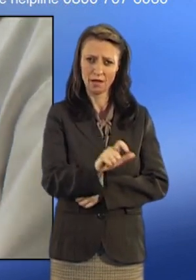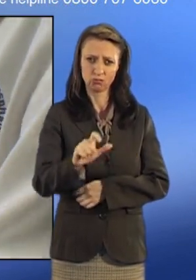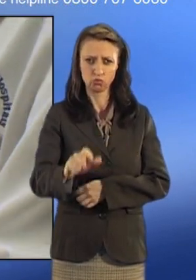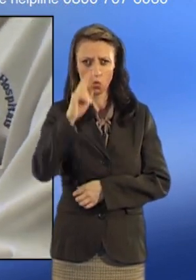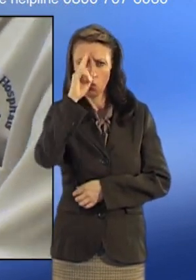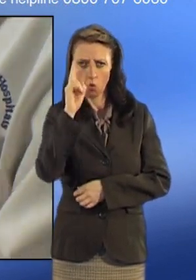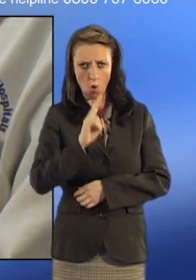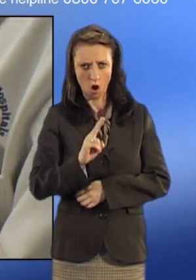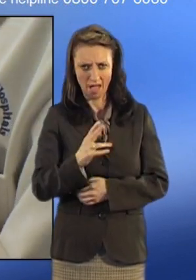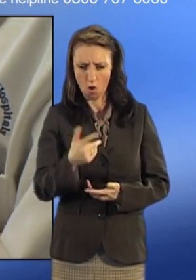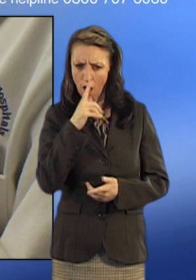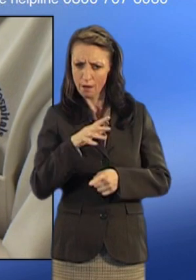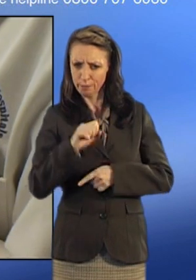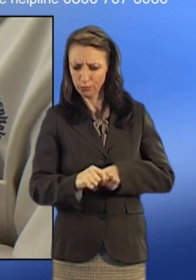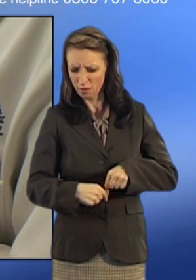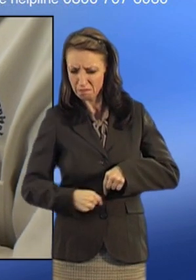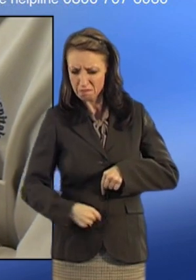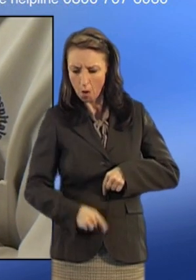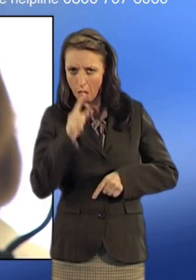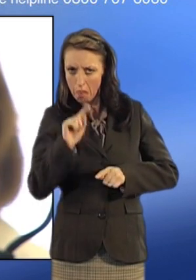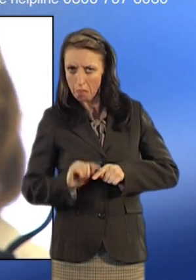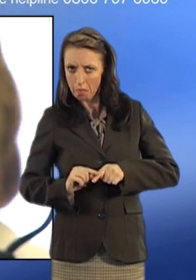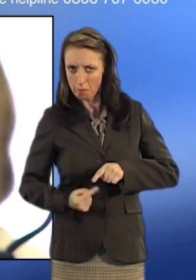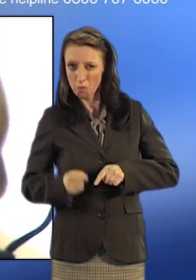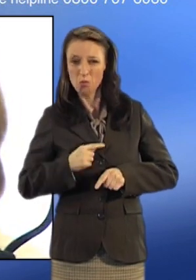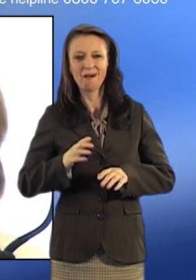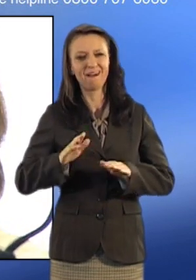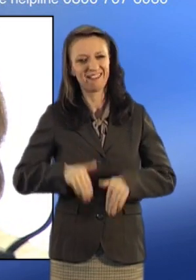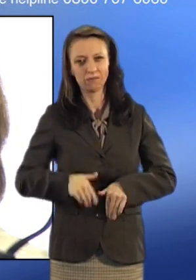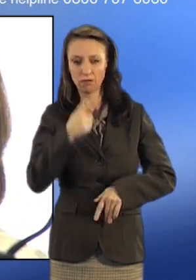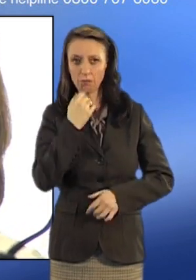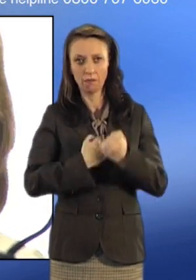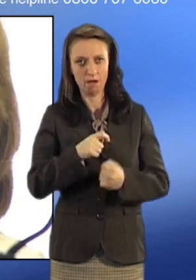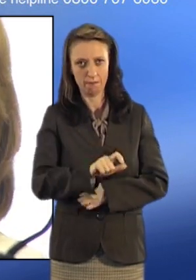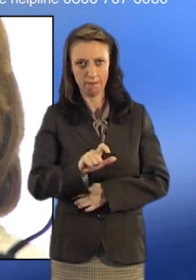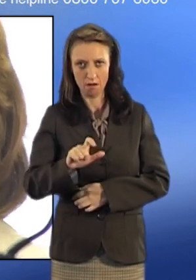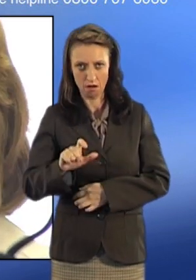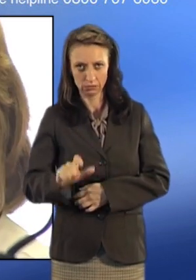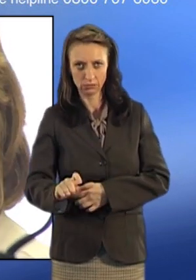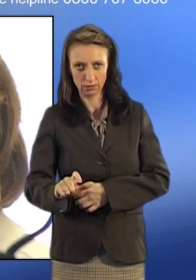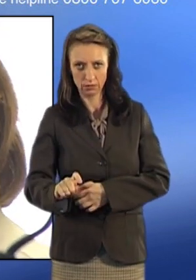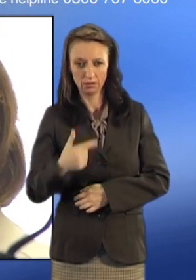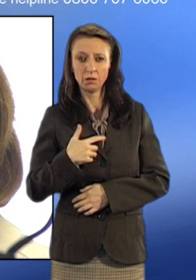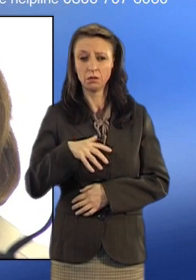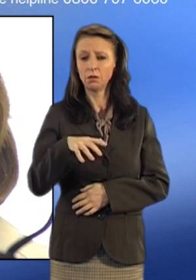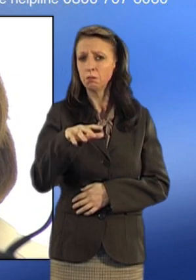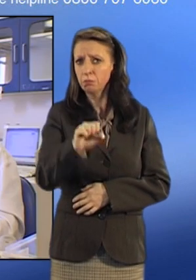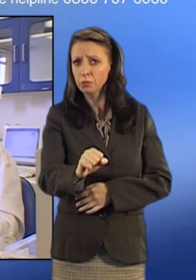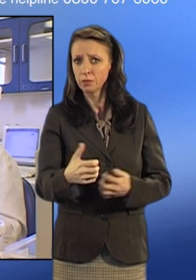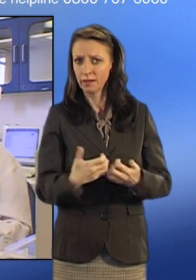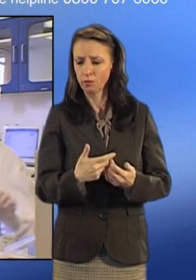become cancerous. This early detection is done by testing samples of bowel motion for hidden traces of